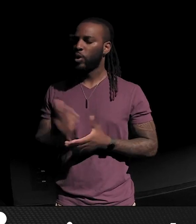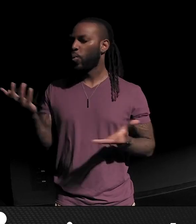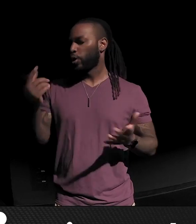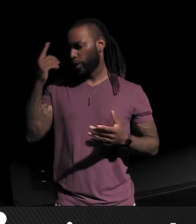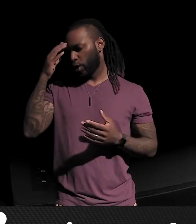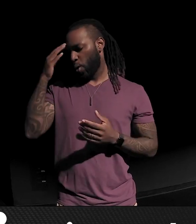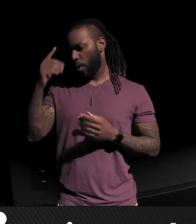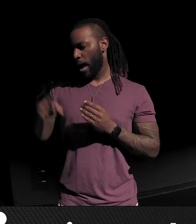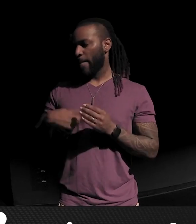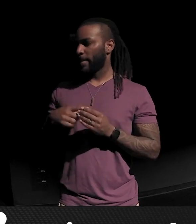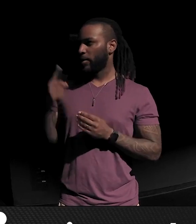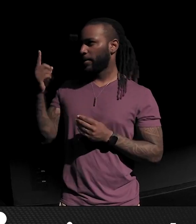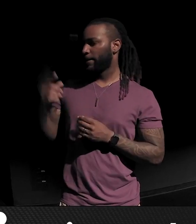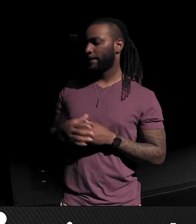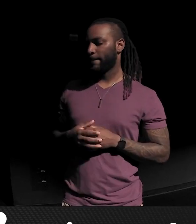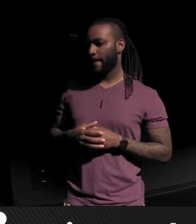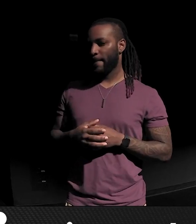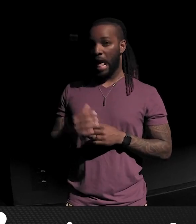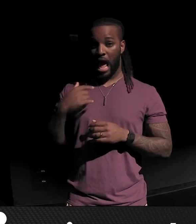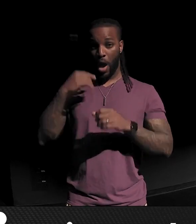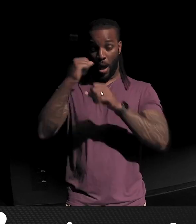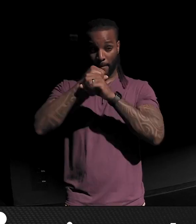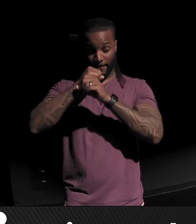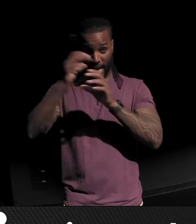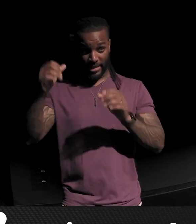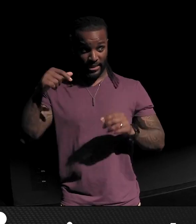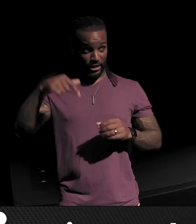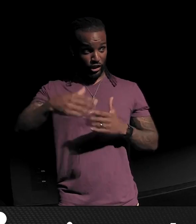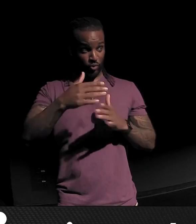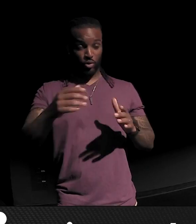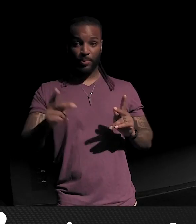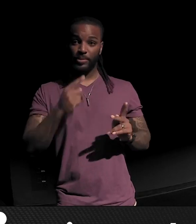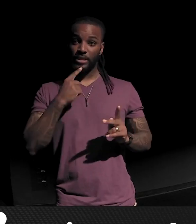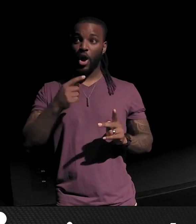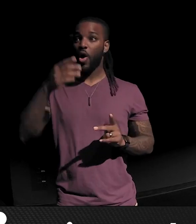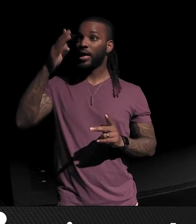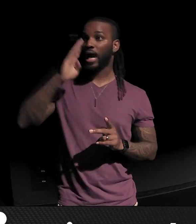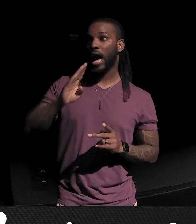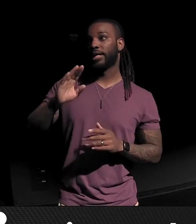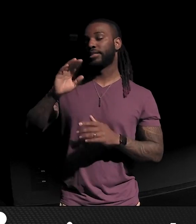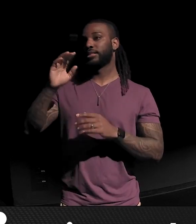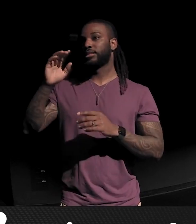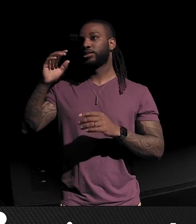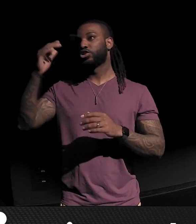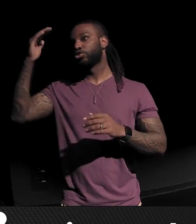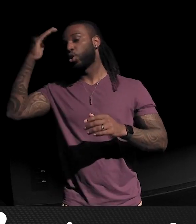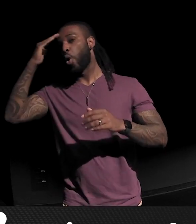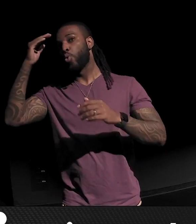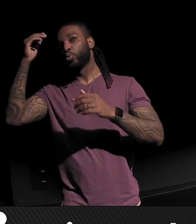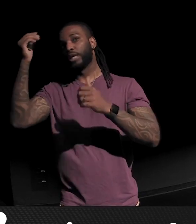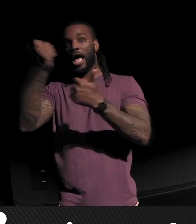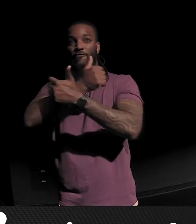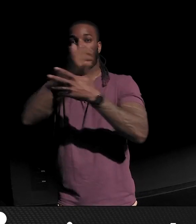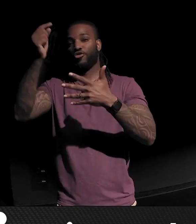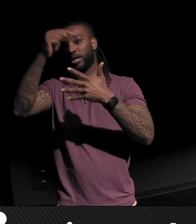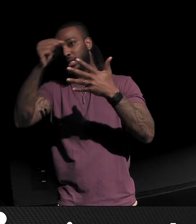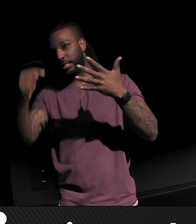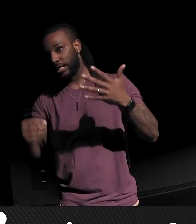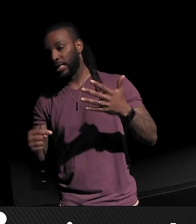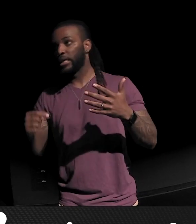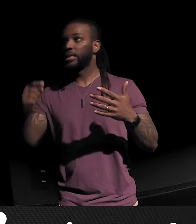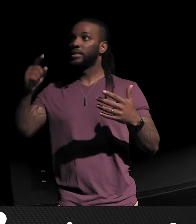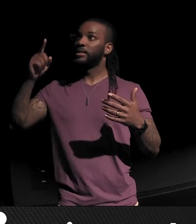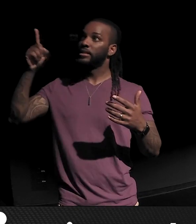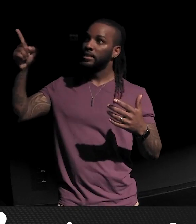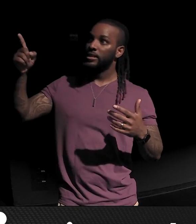him? I would imagine in a room like this, we would hear things like God is omniscient and he's omnipotent and he